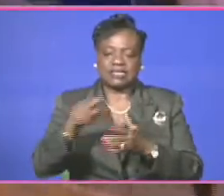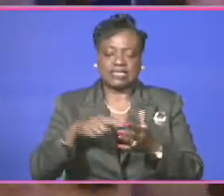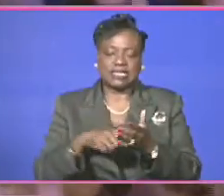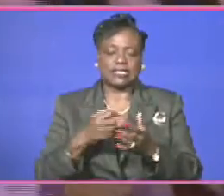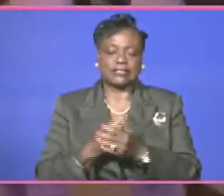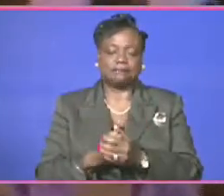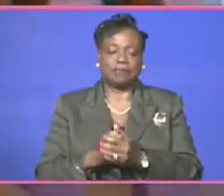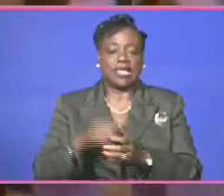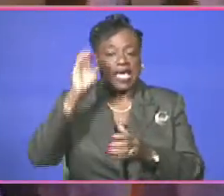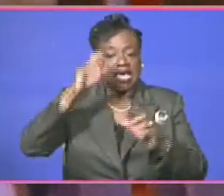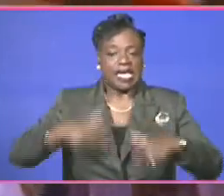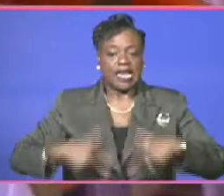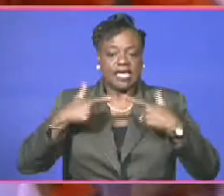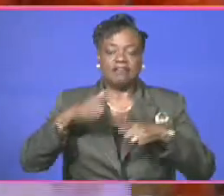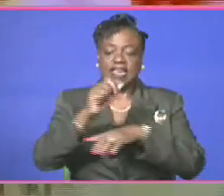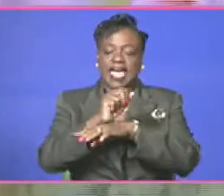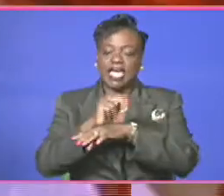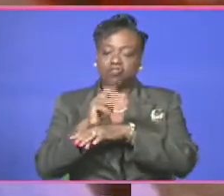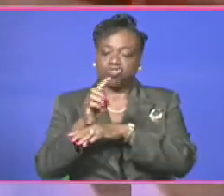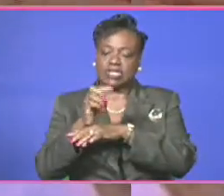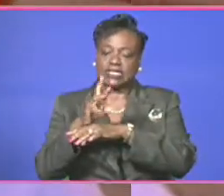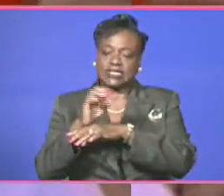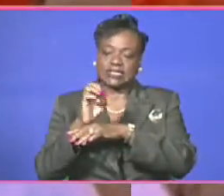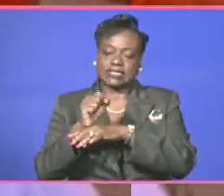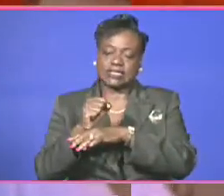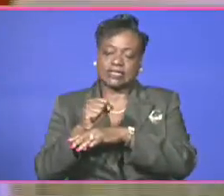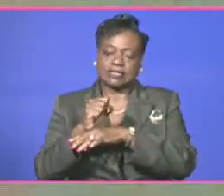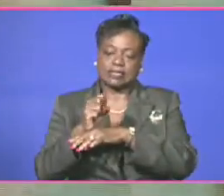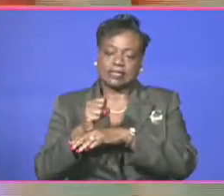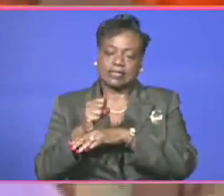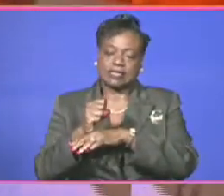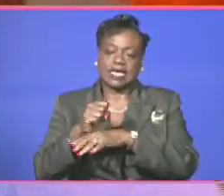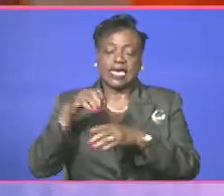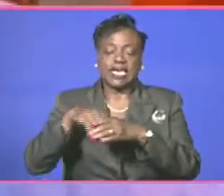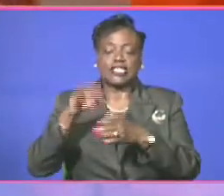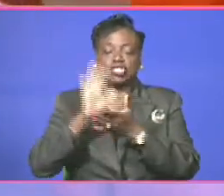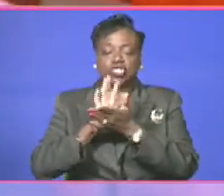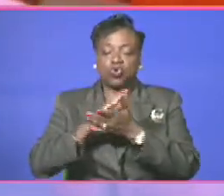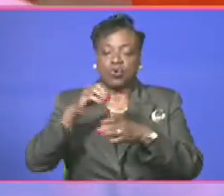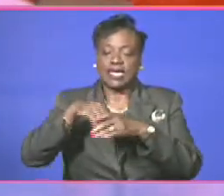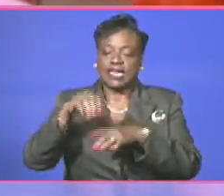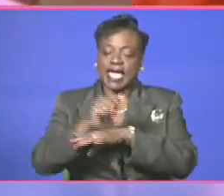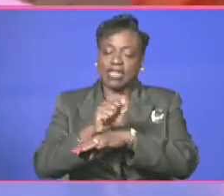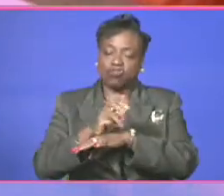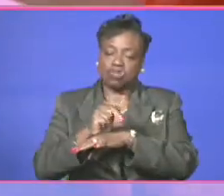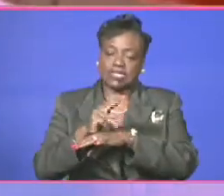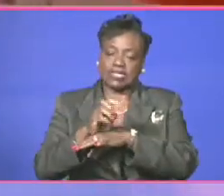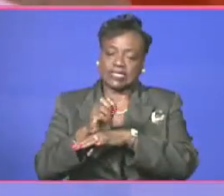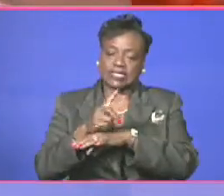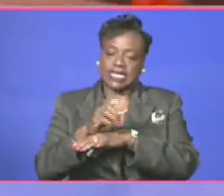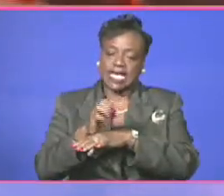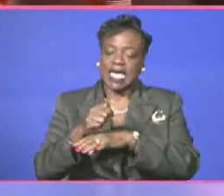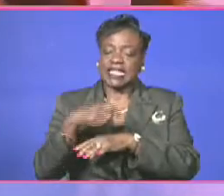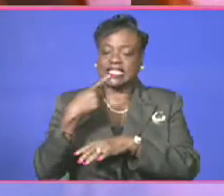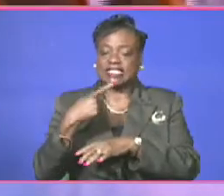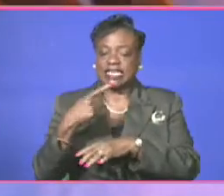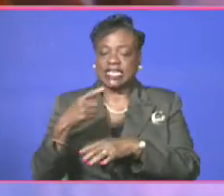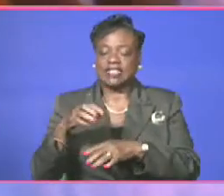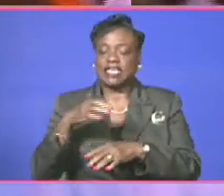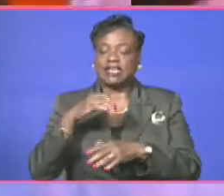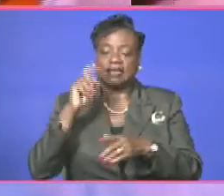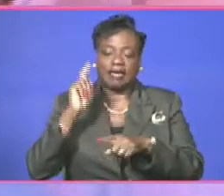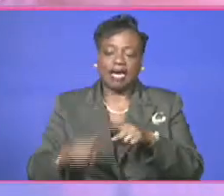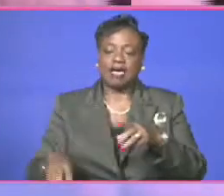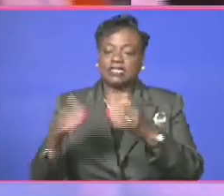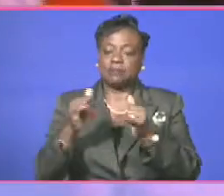Andros, school in Andros, and some of them are still in school in Andros. And Mr. Cornish gave me a letter saying that they are not eligible to play